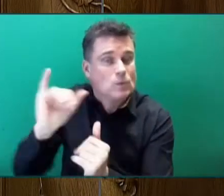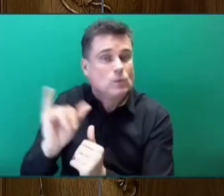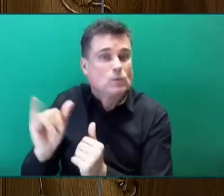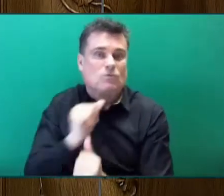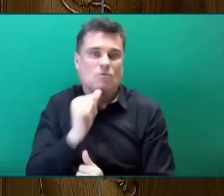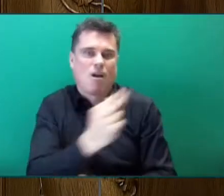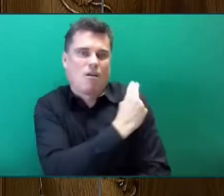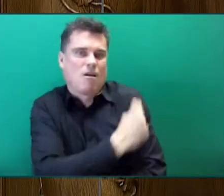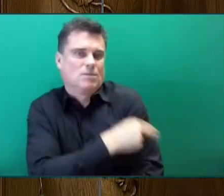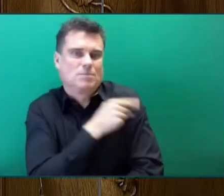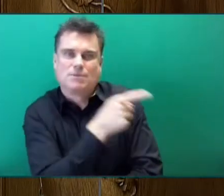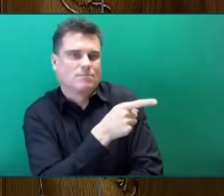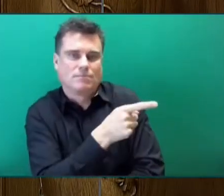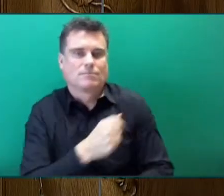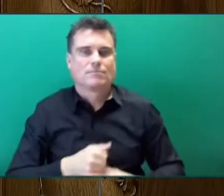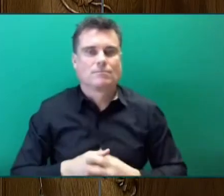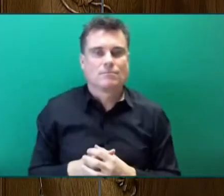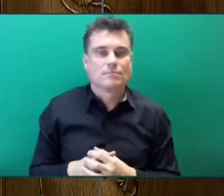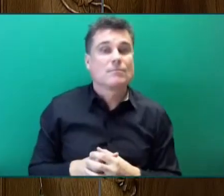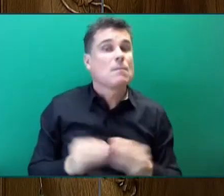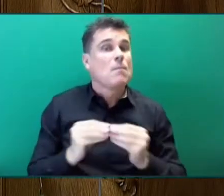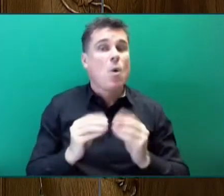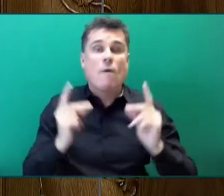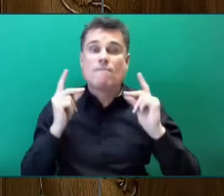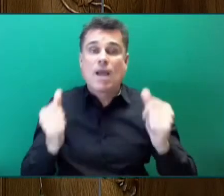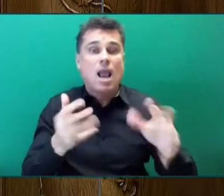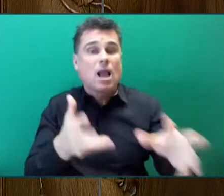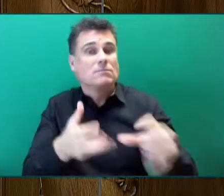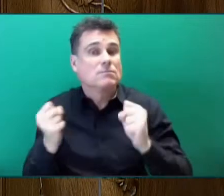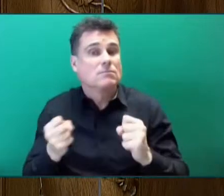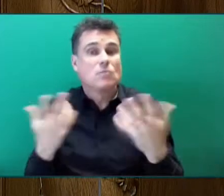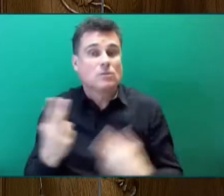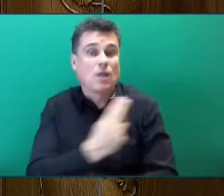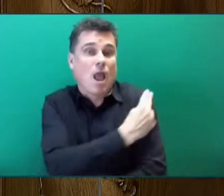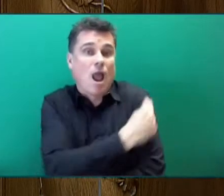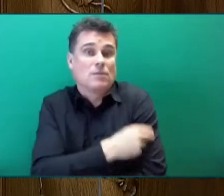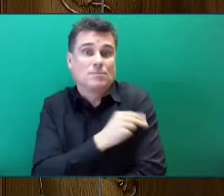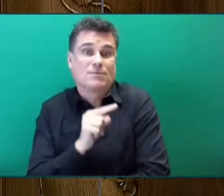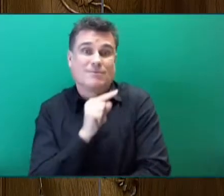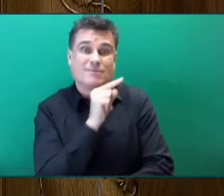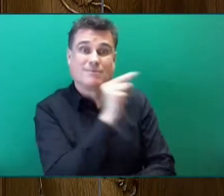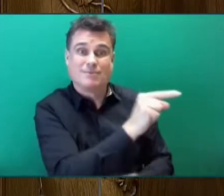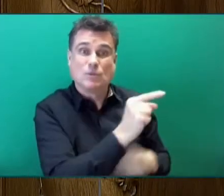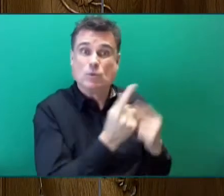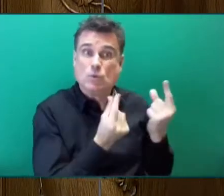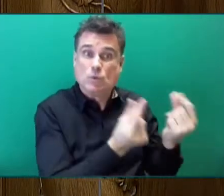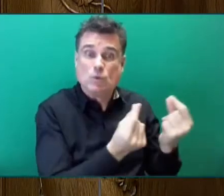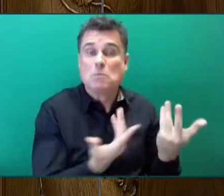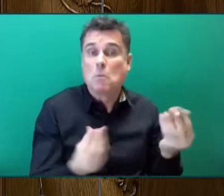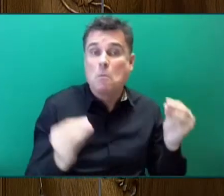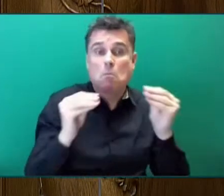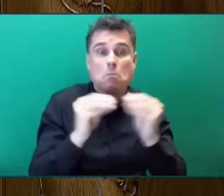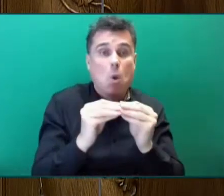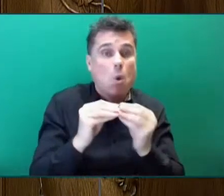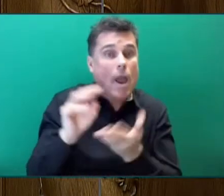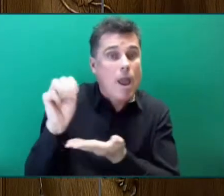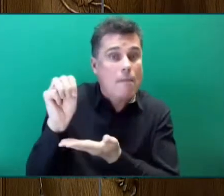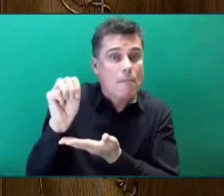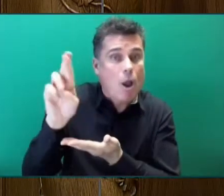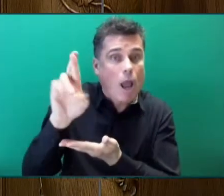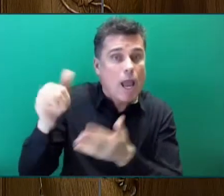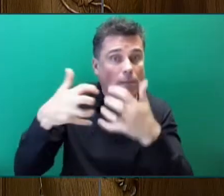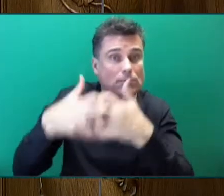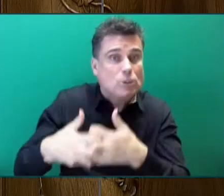MRI machines in high-demand areas to reduce wait times, training, recruiting, and certifying more skilled